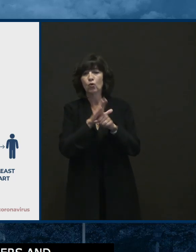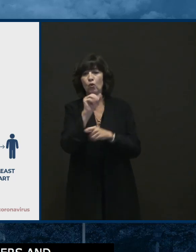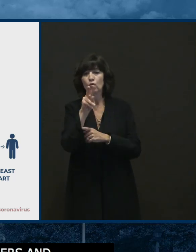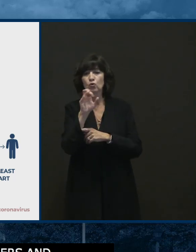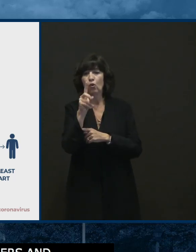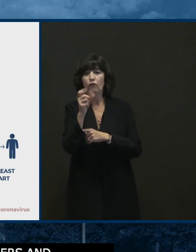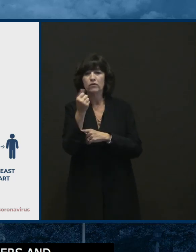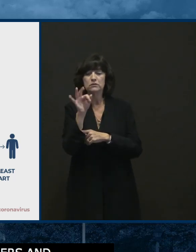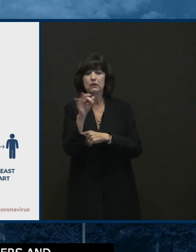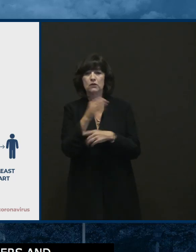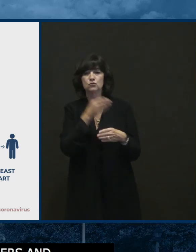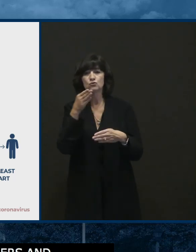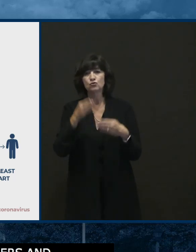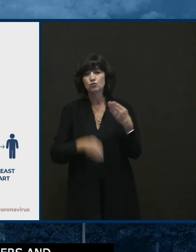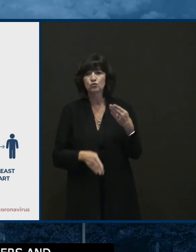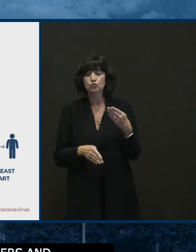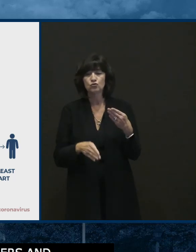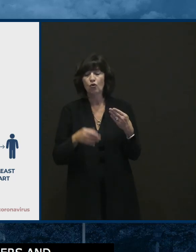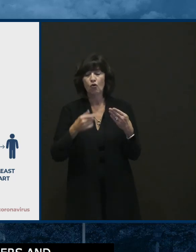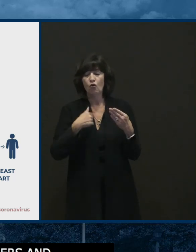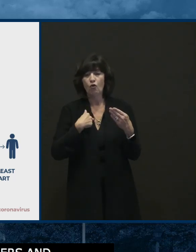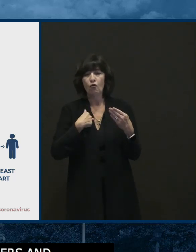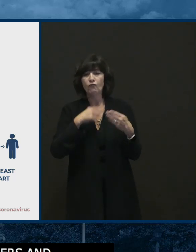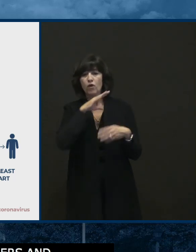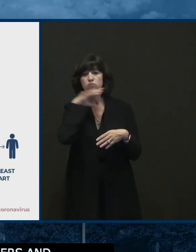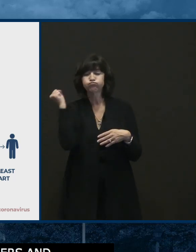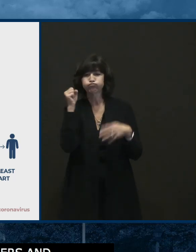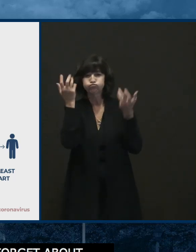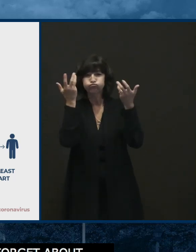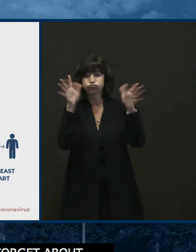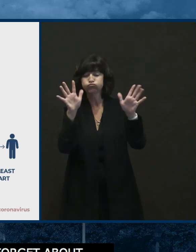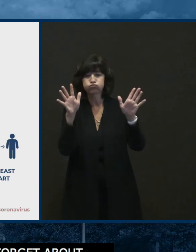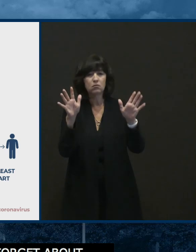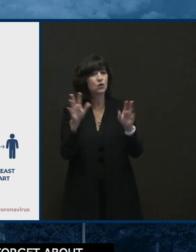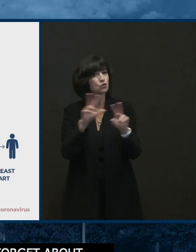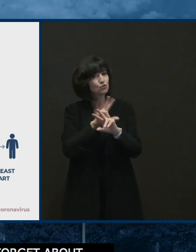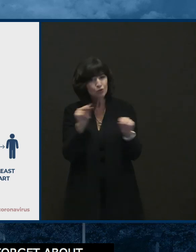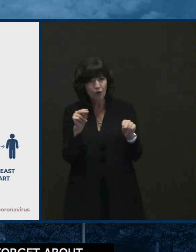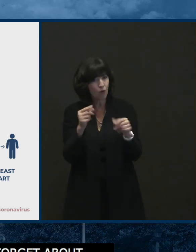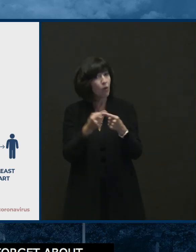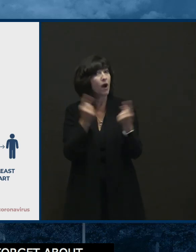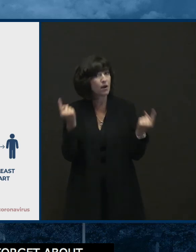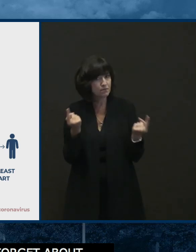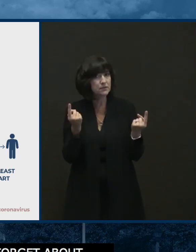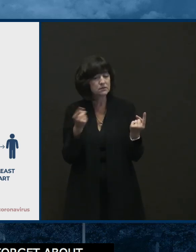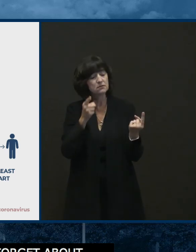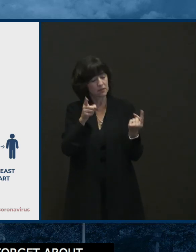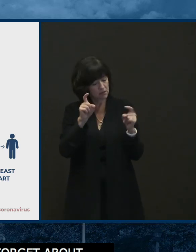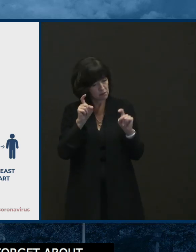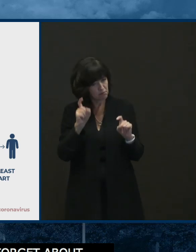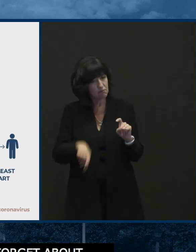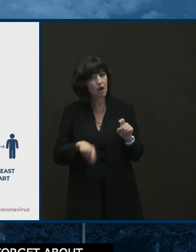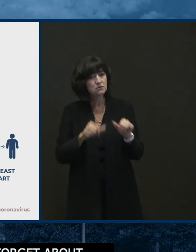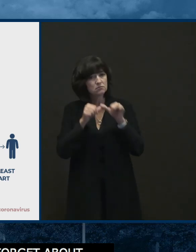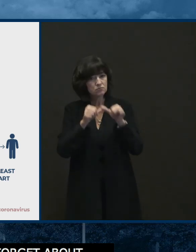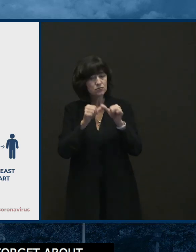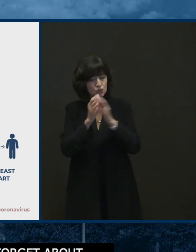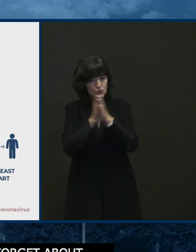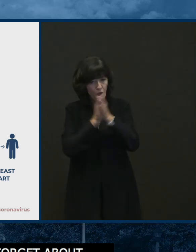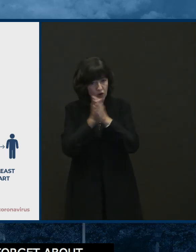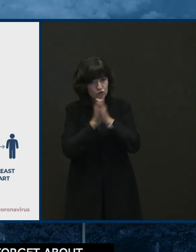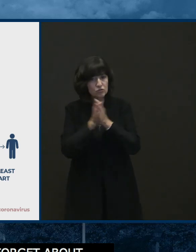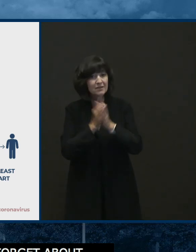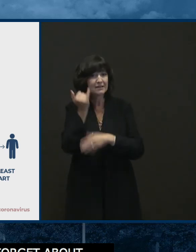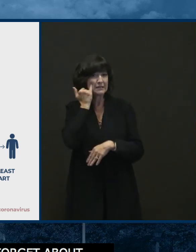not take precautionary measures, but just the opposite, to wash your hands, to stay at home if you're sick, to